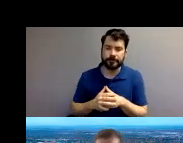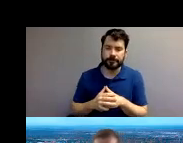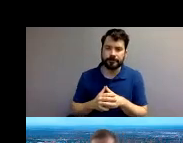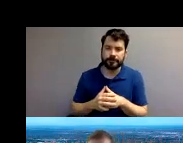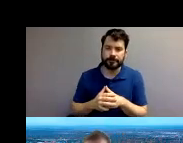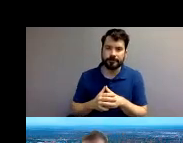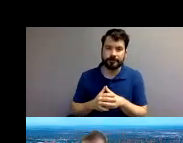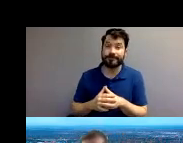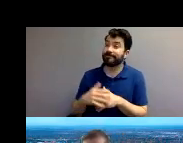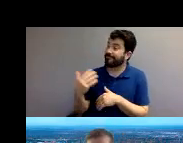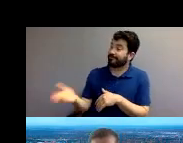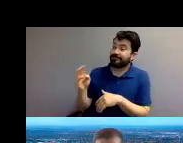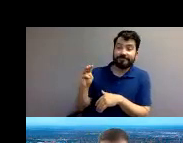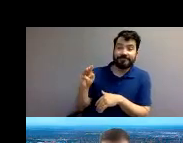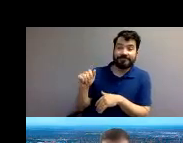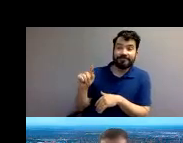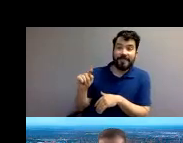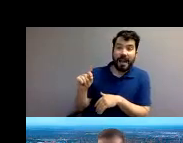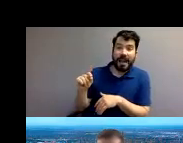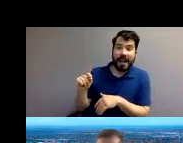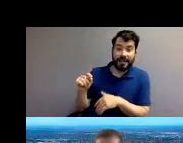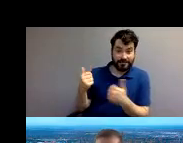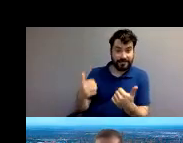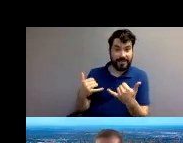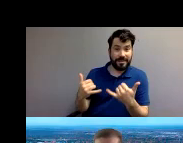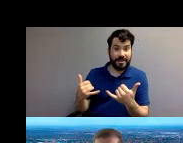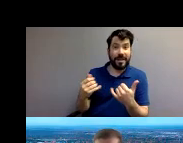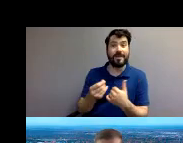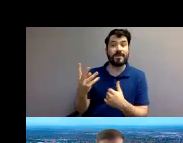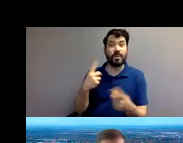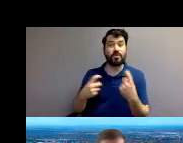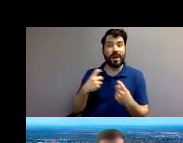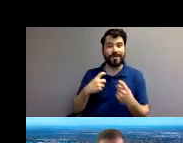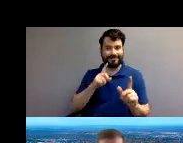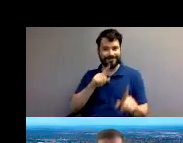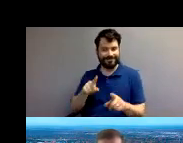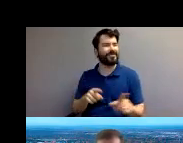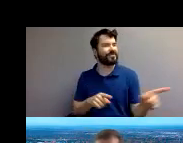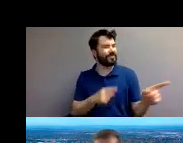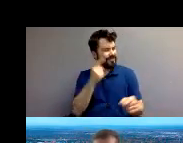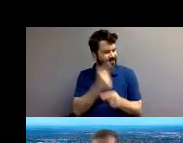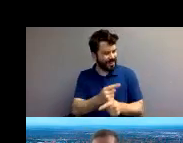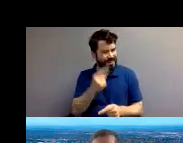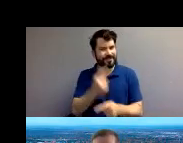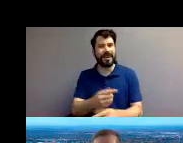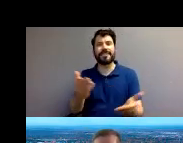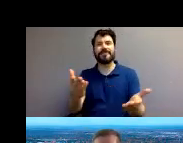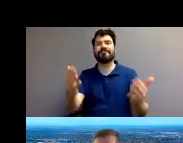Matt, I think we can try to answer a few questions. Yeah, now. I think that tees us up nicely, Dee. So if we hit the next